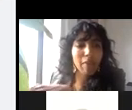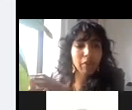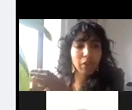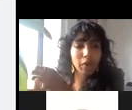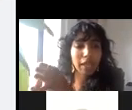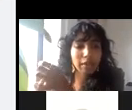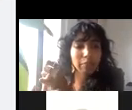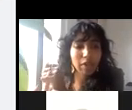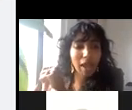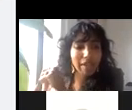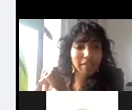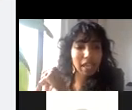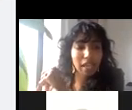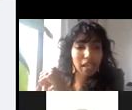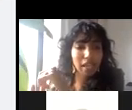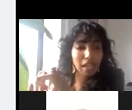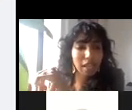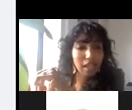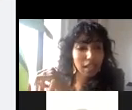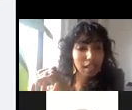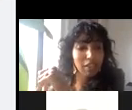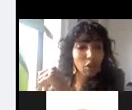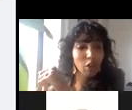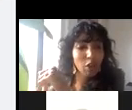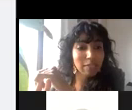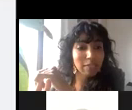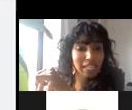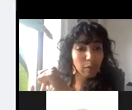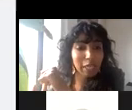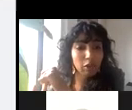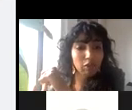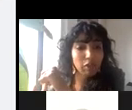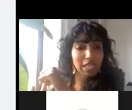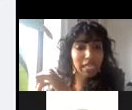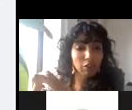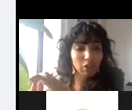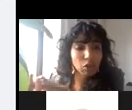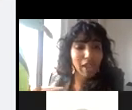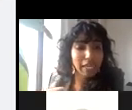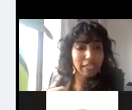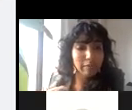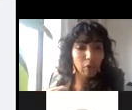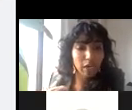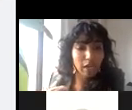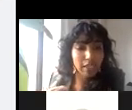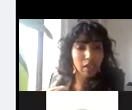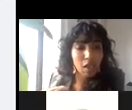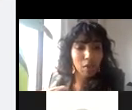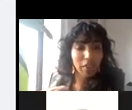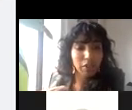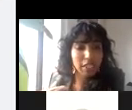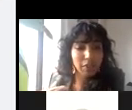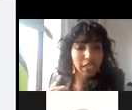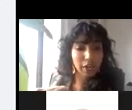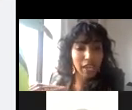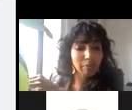I remember the grand midwives and long for a space where we learn from these elders who radically supported us while